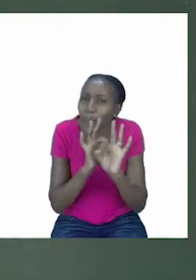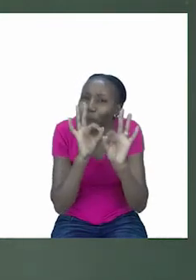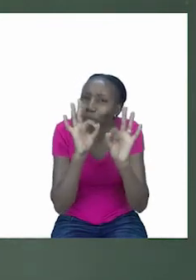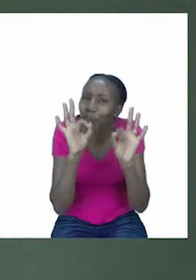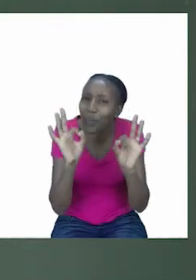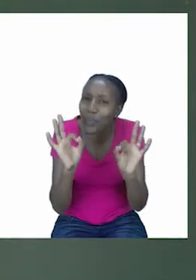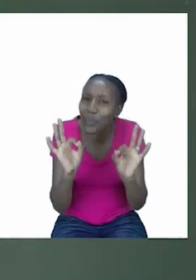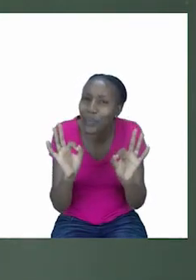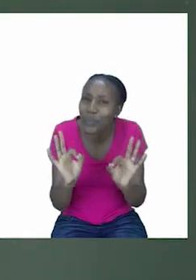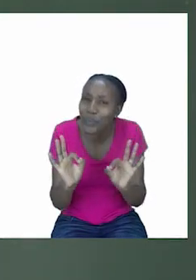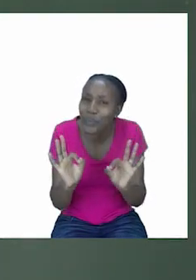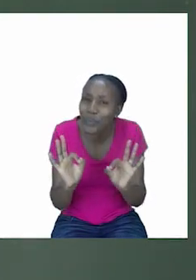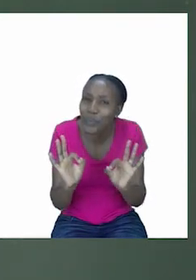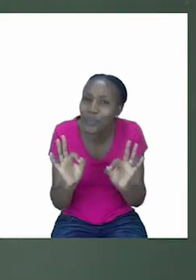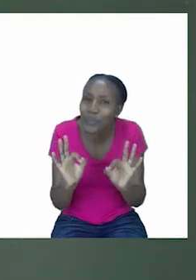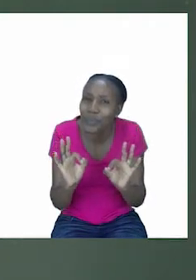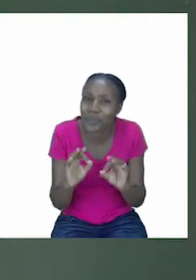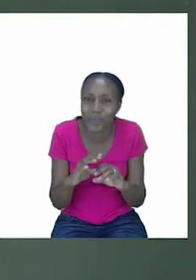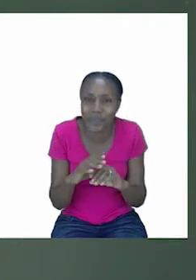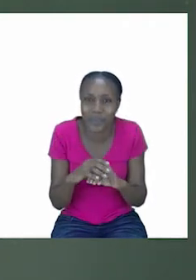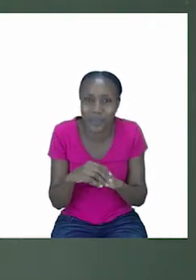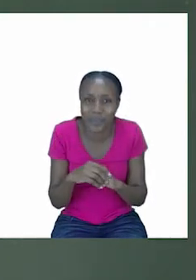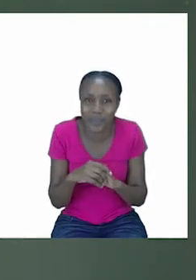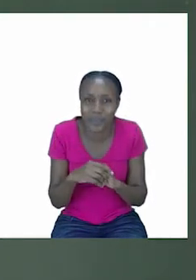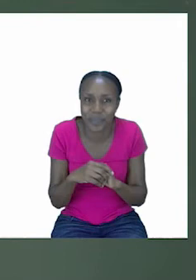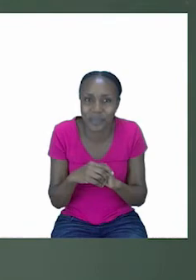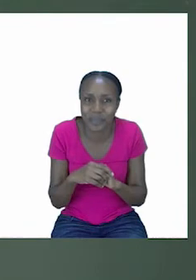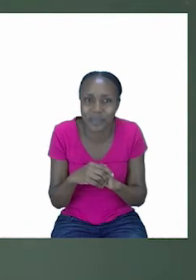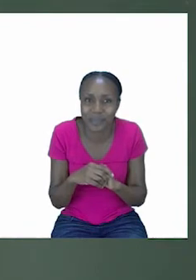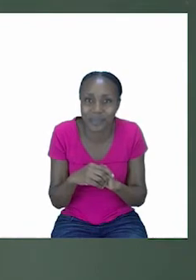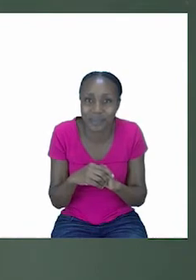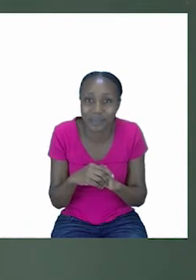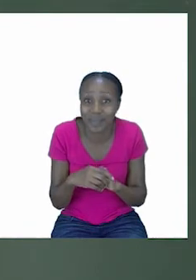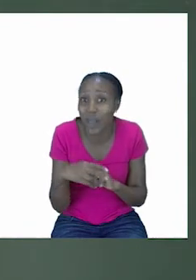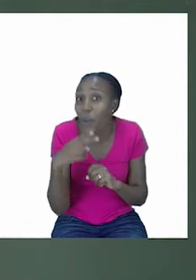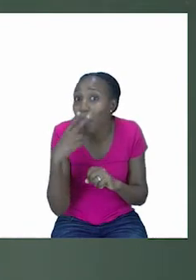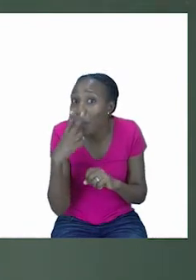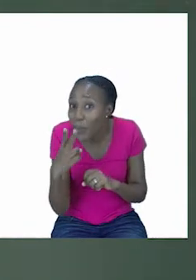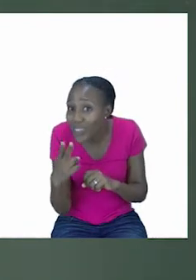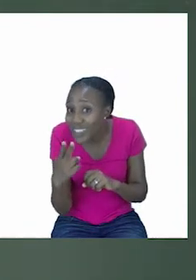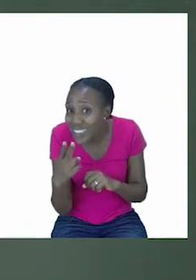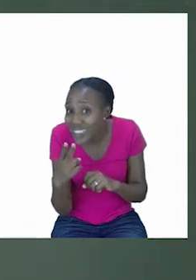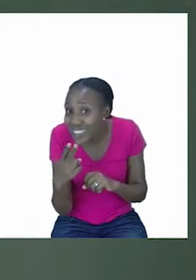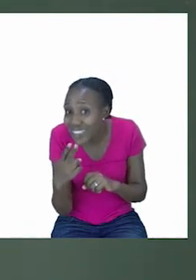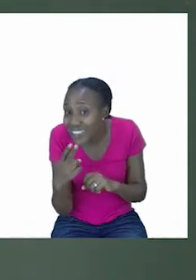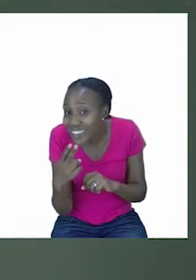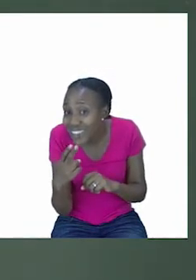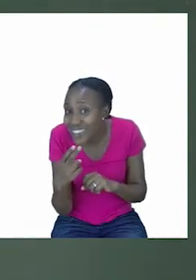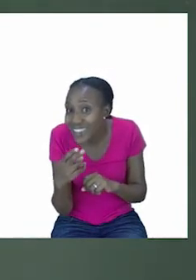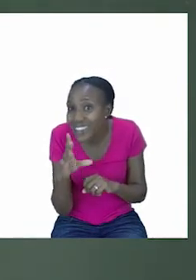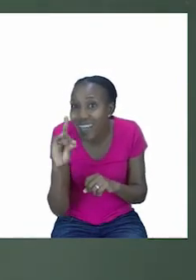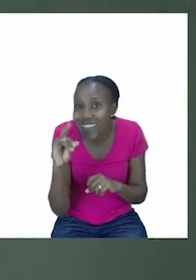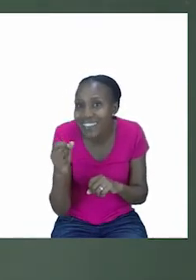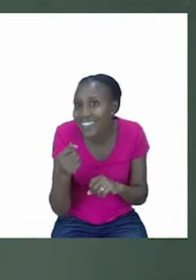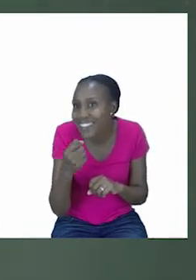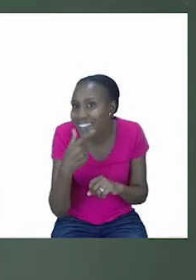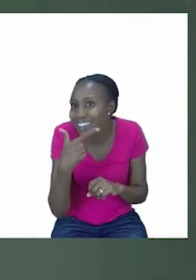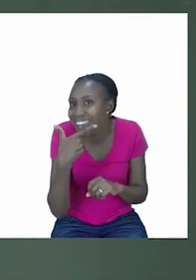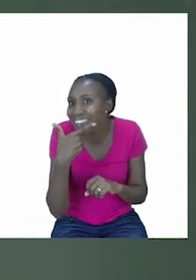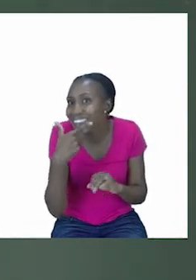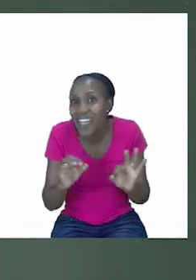to go the other way. And there we have a beautiful smile for our puppy. Did you do